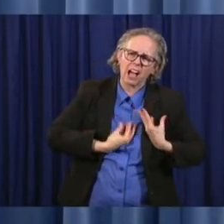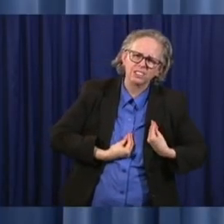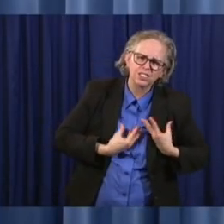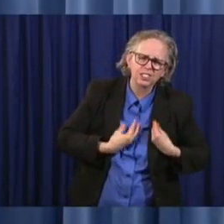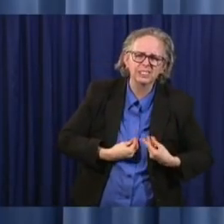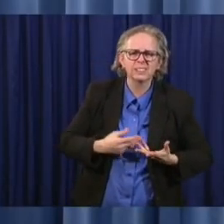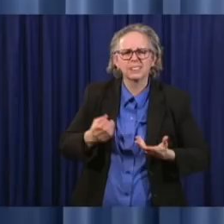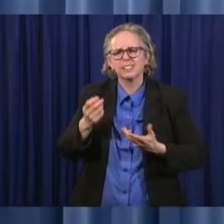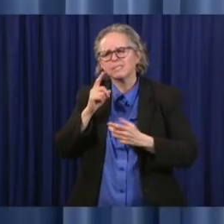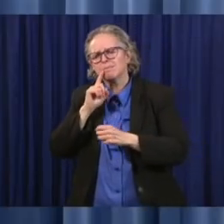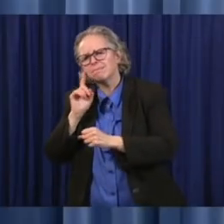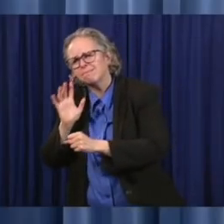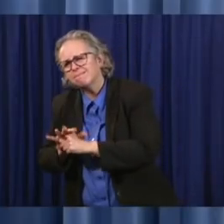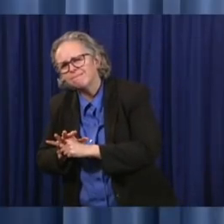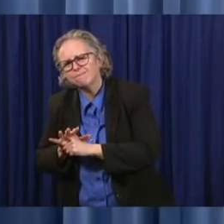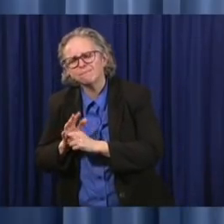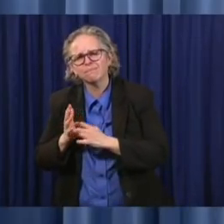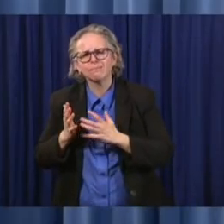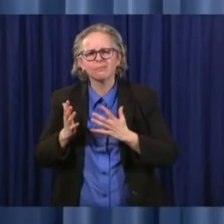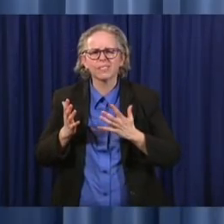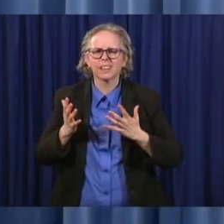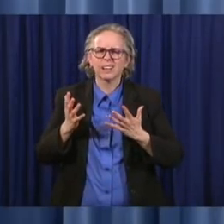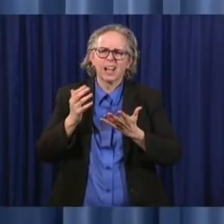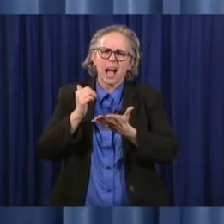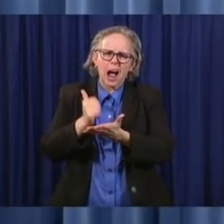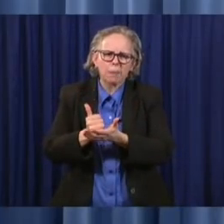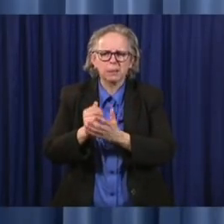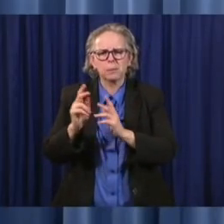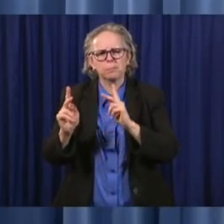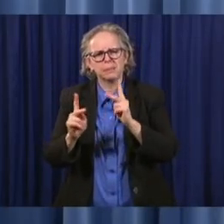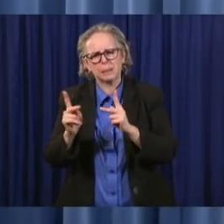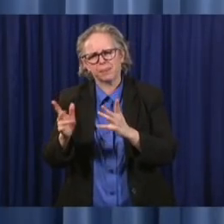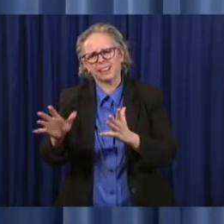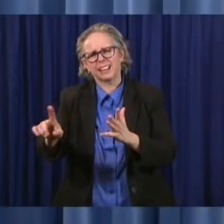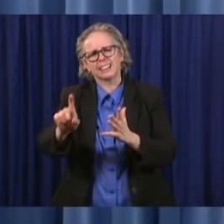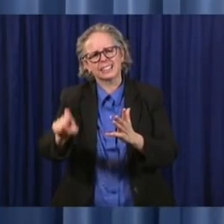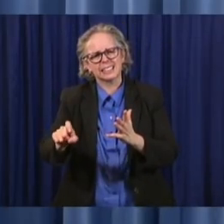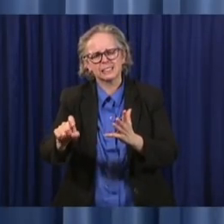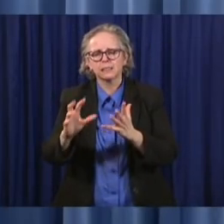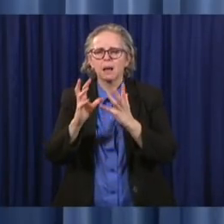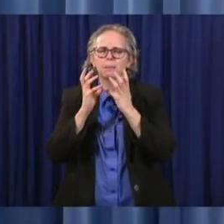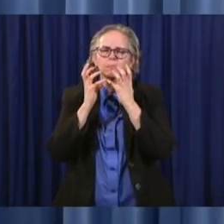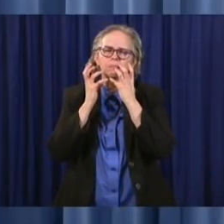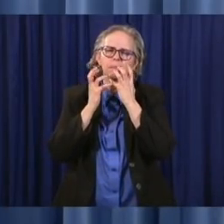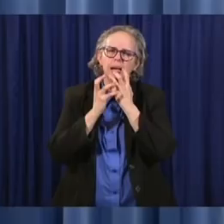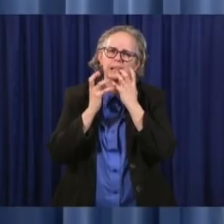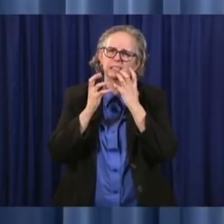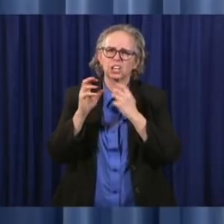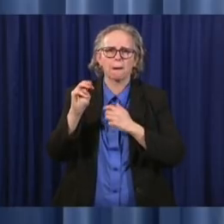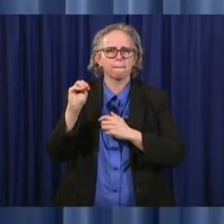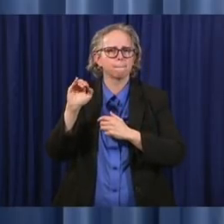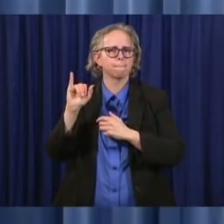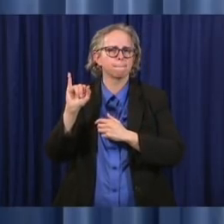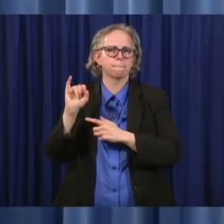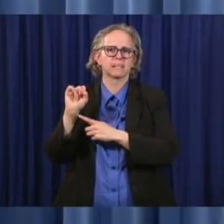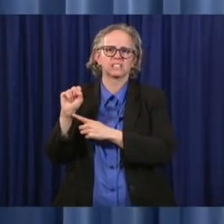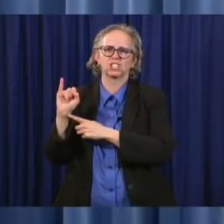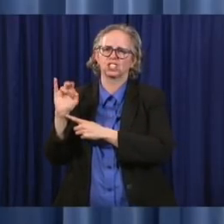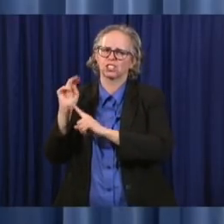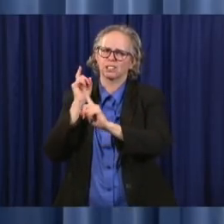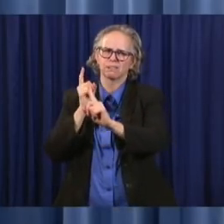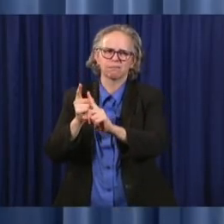dedication to helping those in need is an amazing mission for which we are all so very,